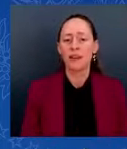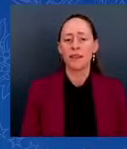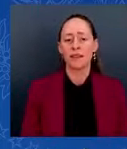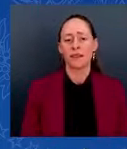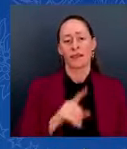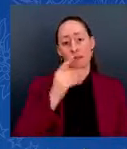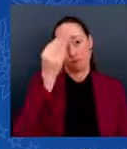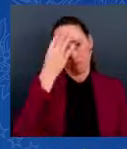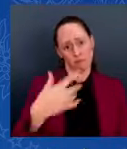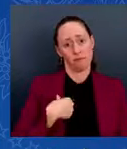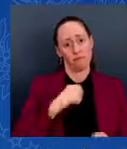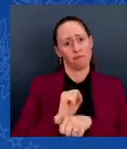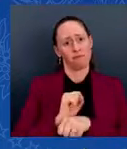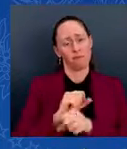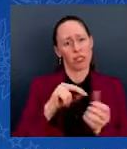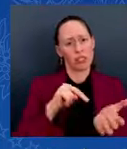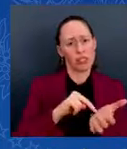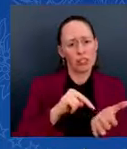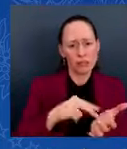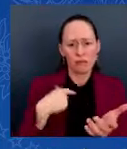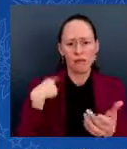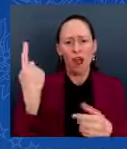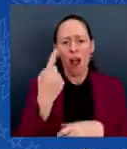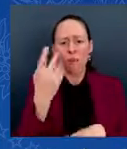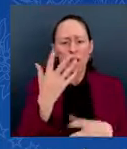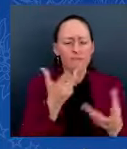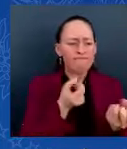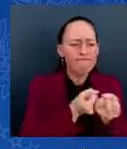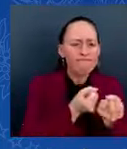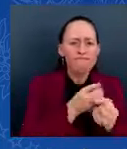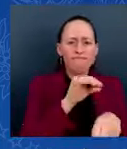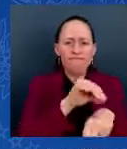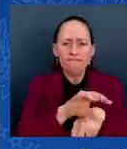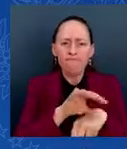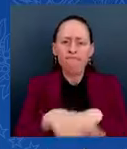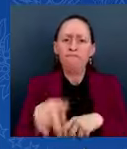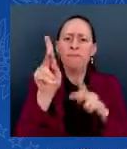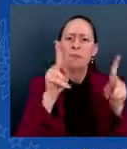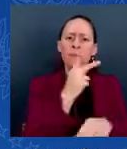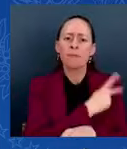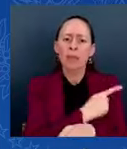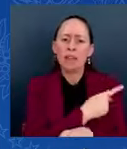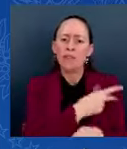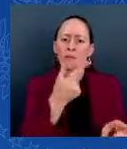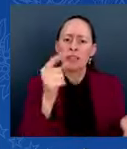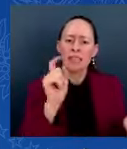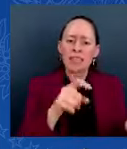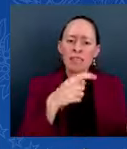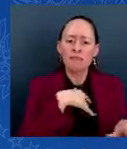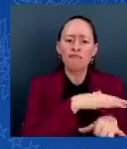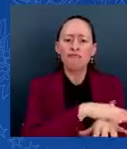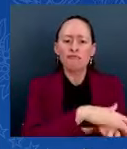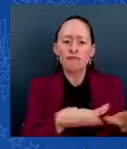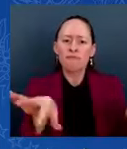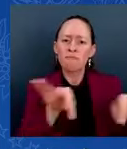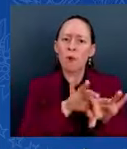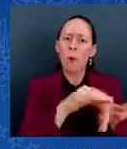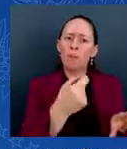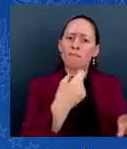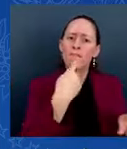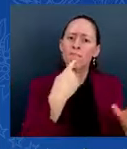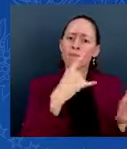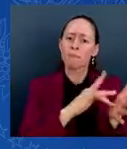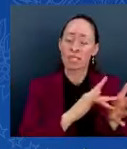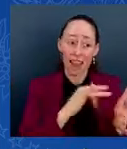importance of taking their medications consistently, but I have to admit that sometimes I found myself unable to follow my